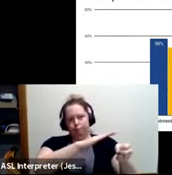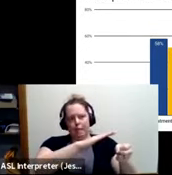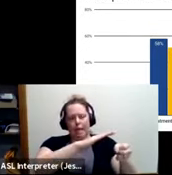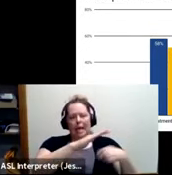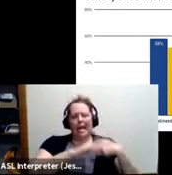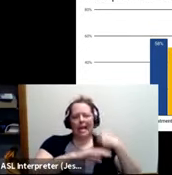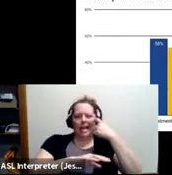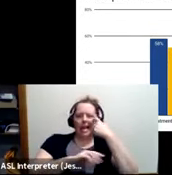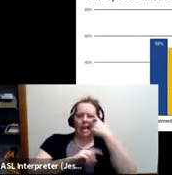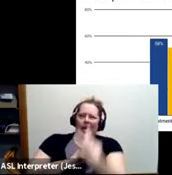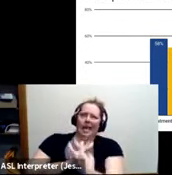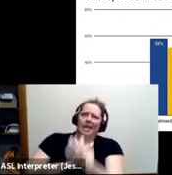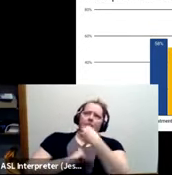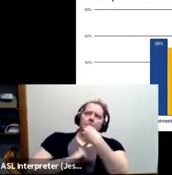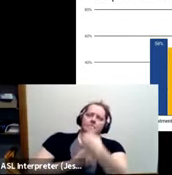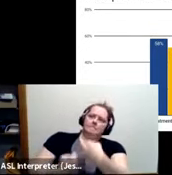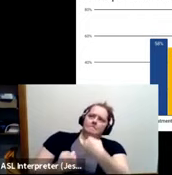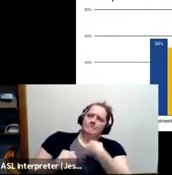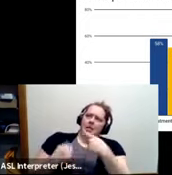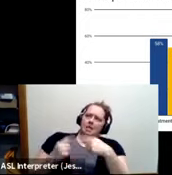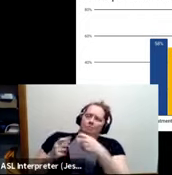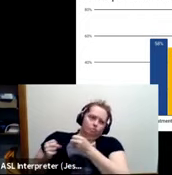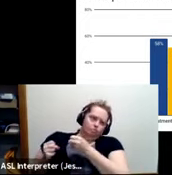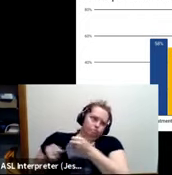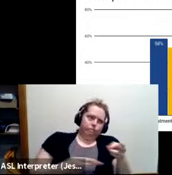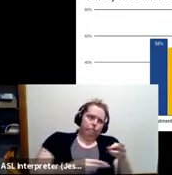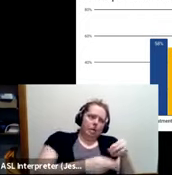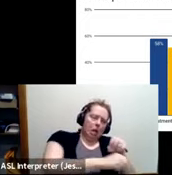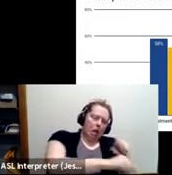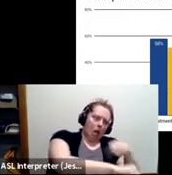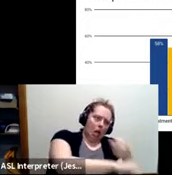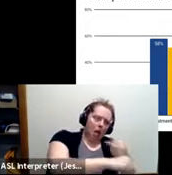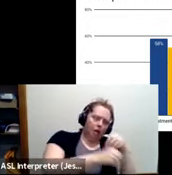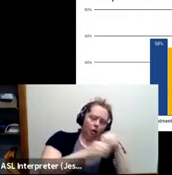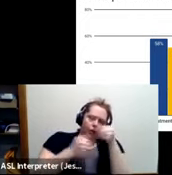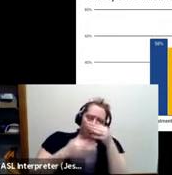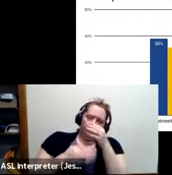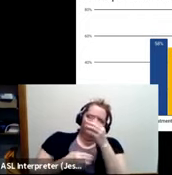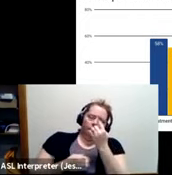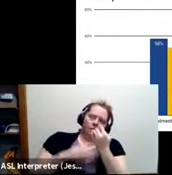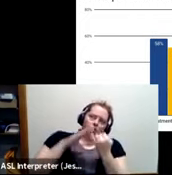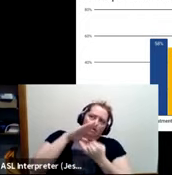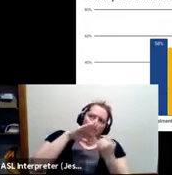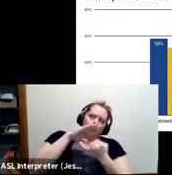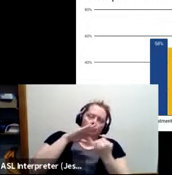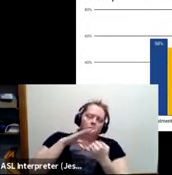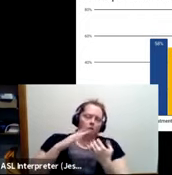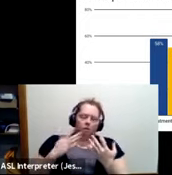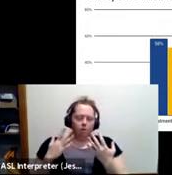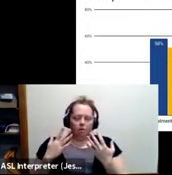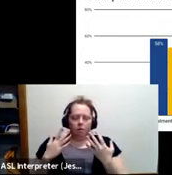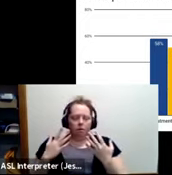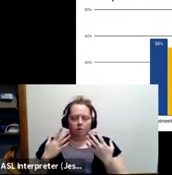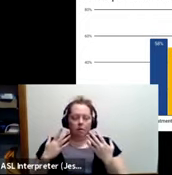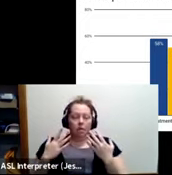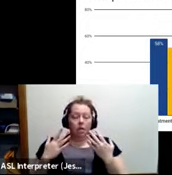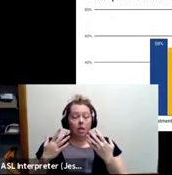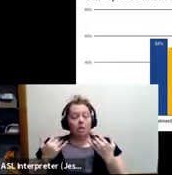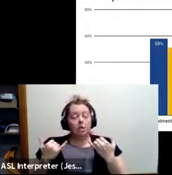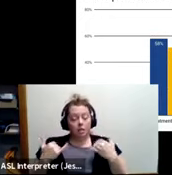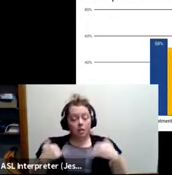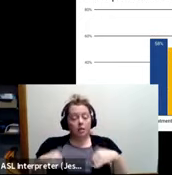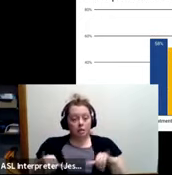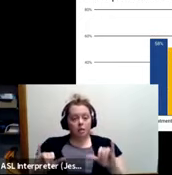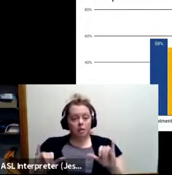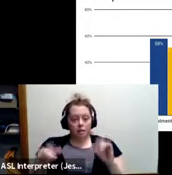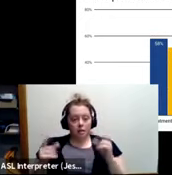And this still happens. My advocacy work around Allegheny County Jail has been a